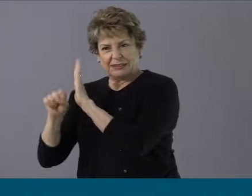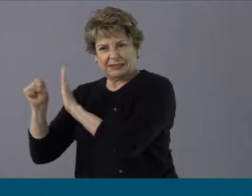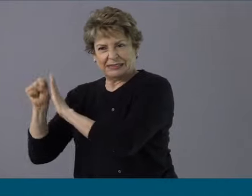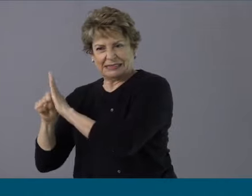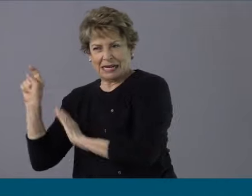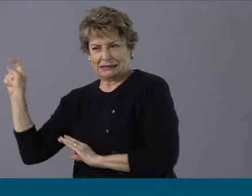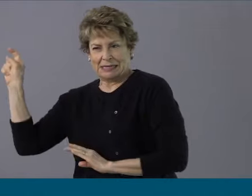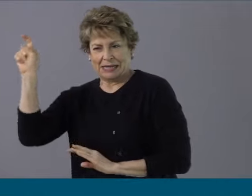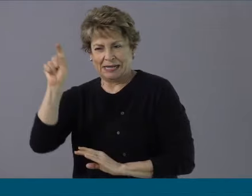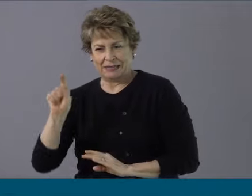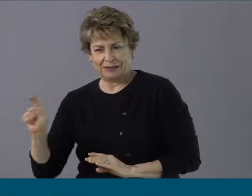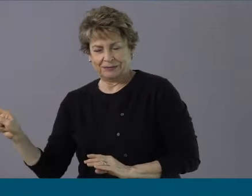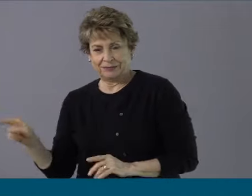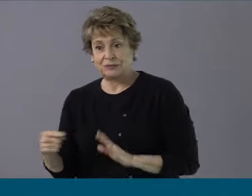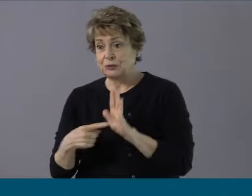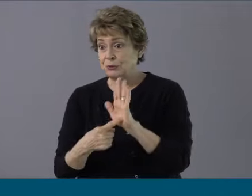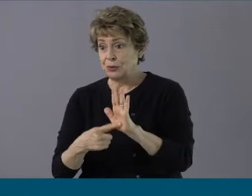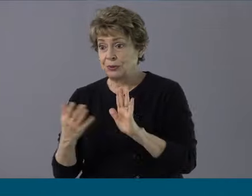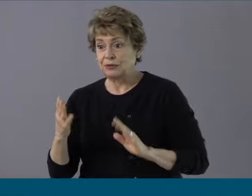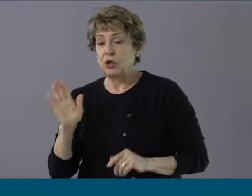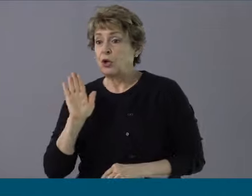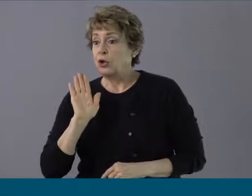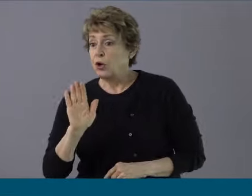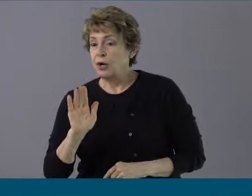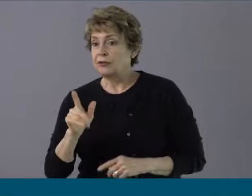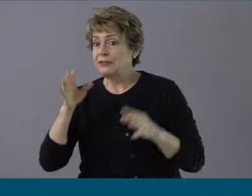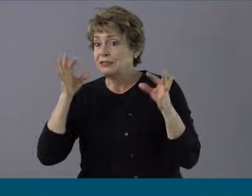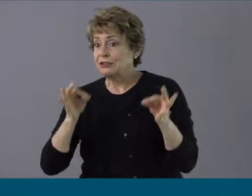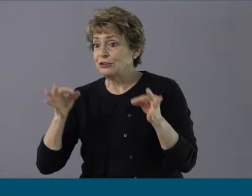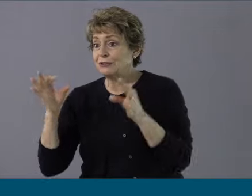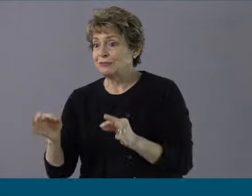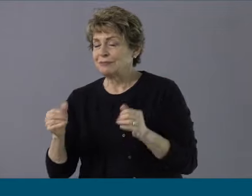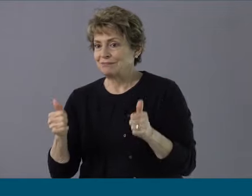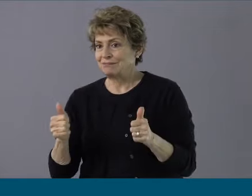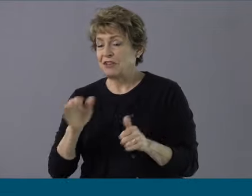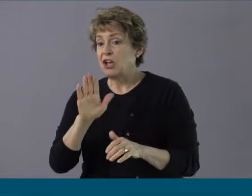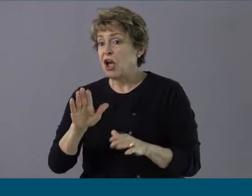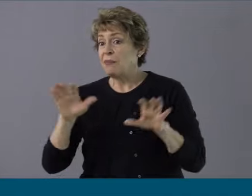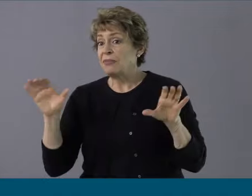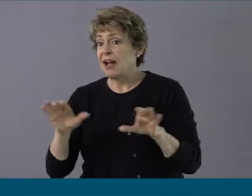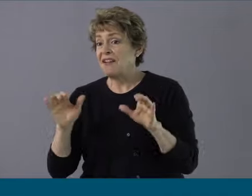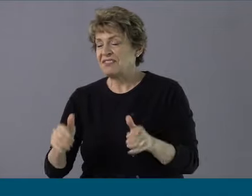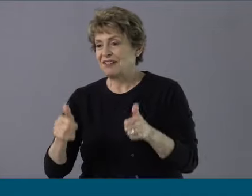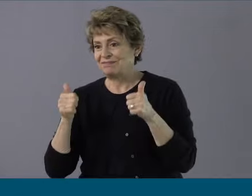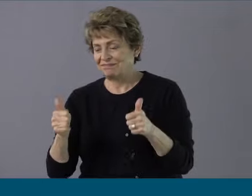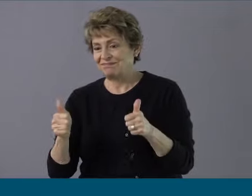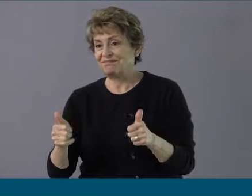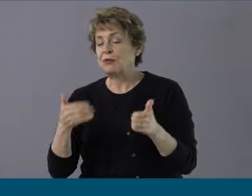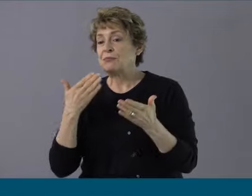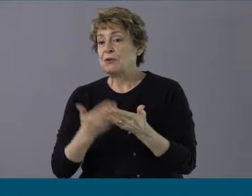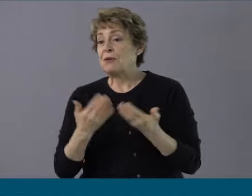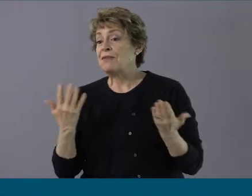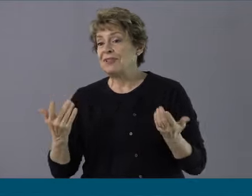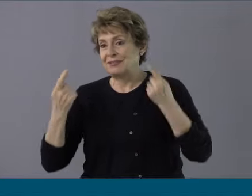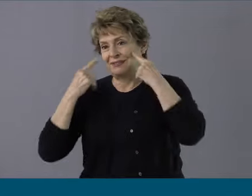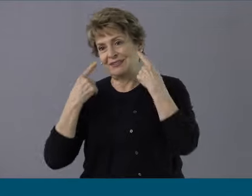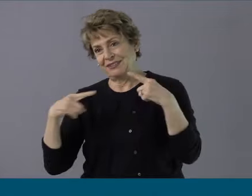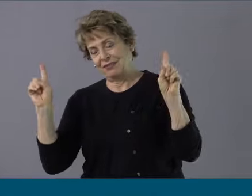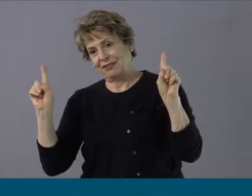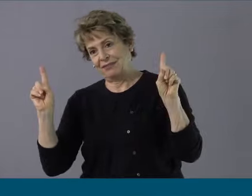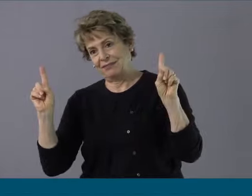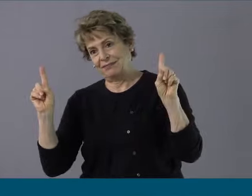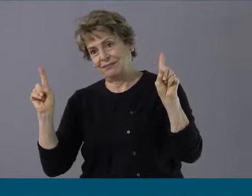and your actions that you have made have put us below 1. You can see where other states